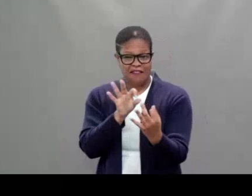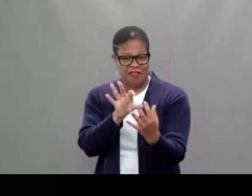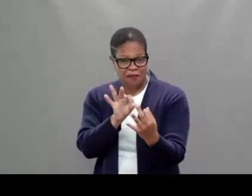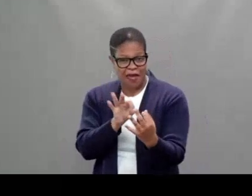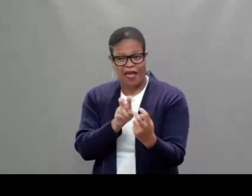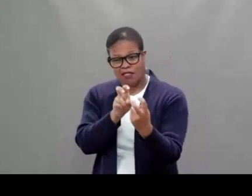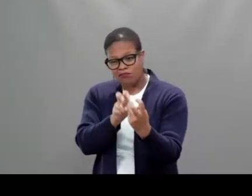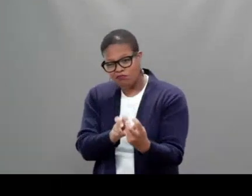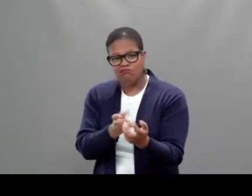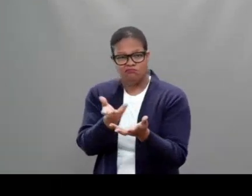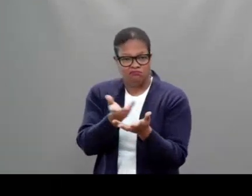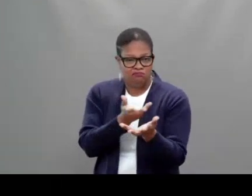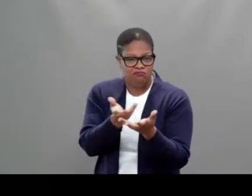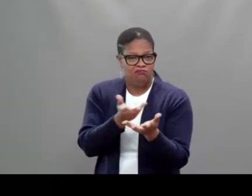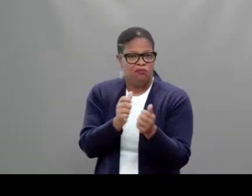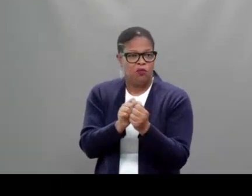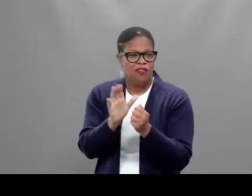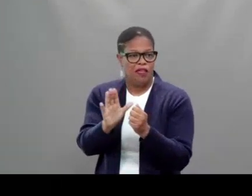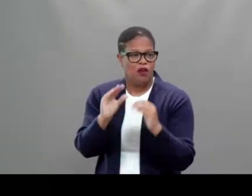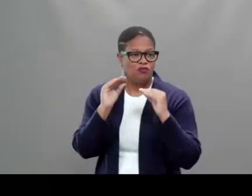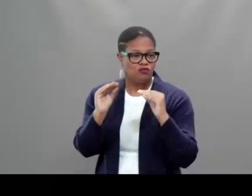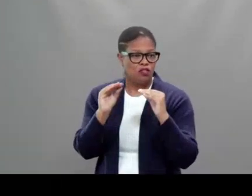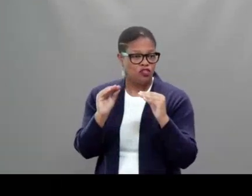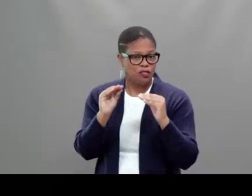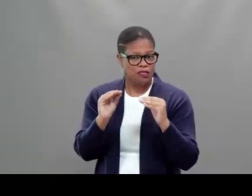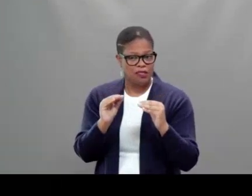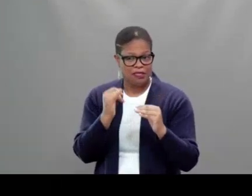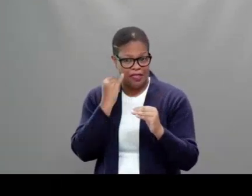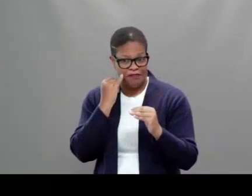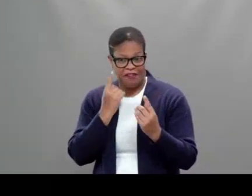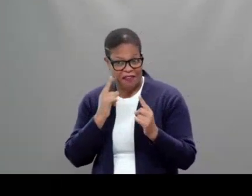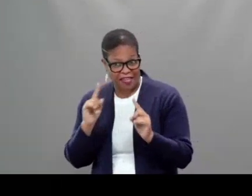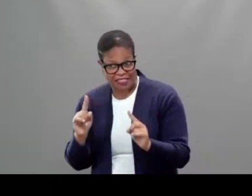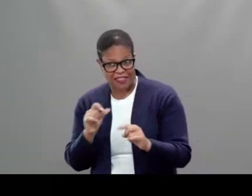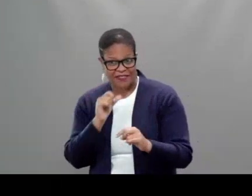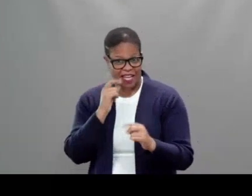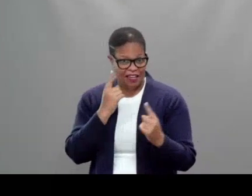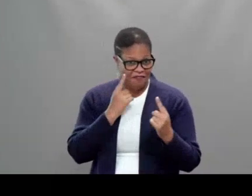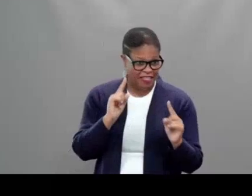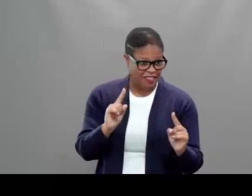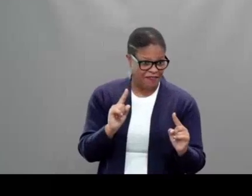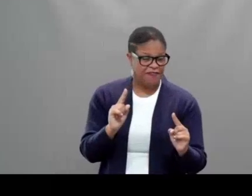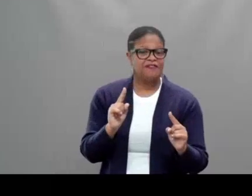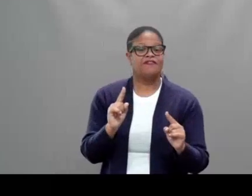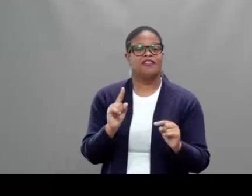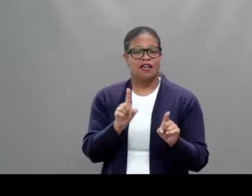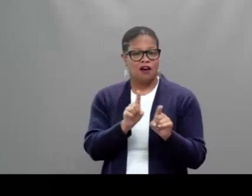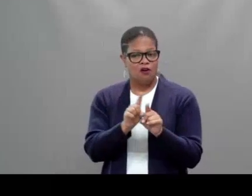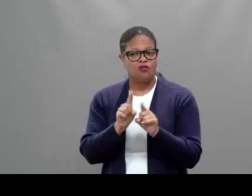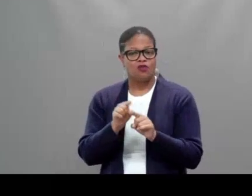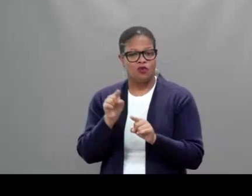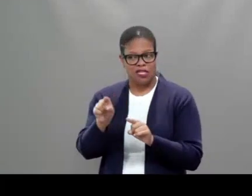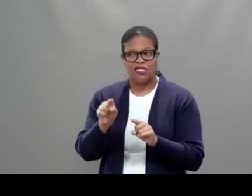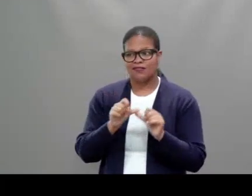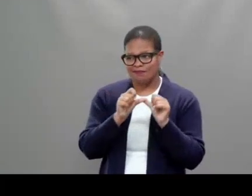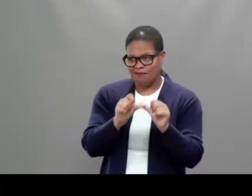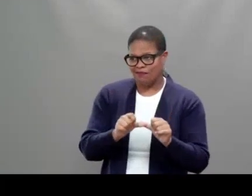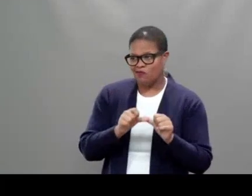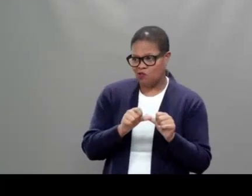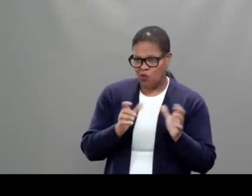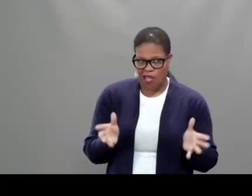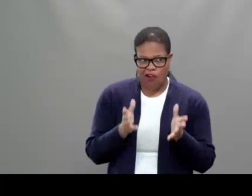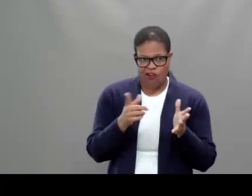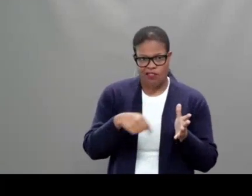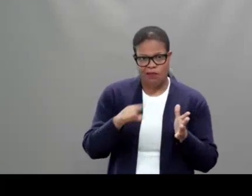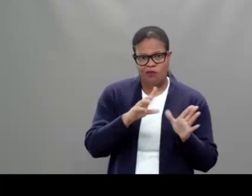feedback on their instruction and the effectiveness of their instruction. And he's continuing to encourage them